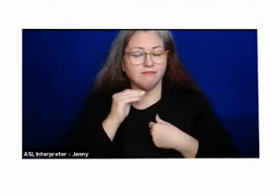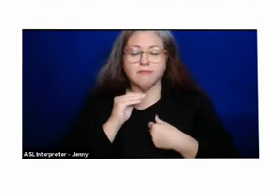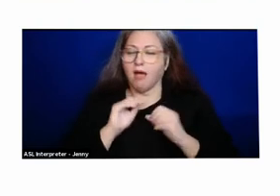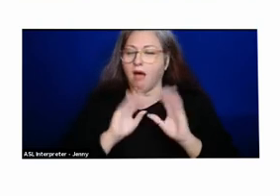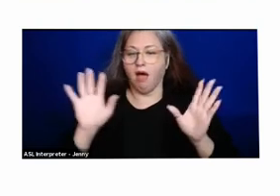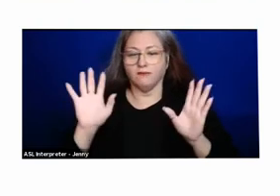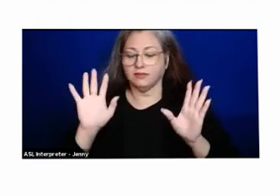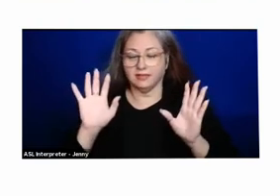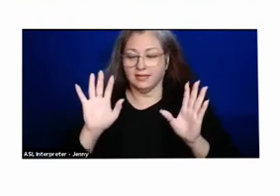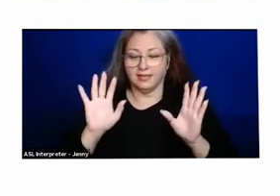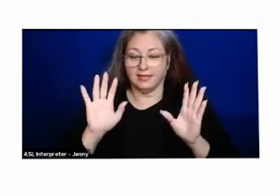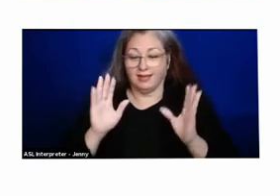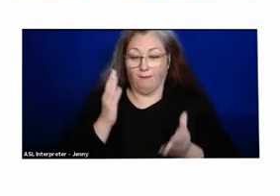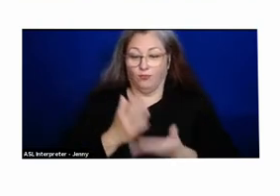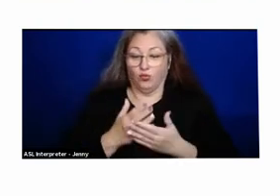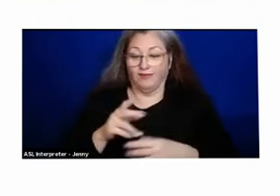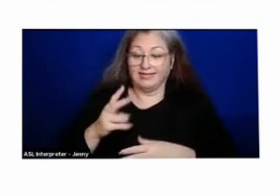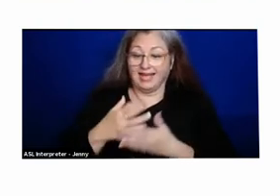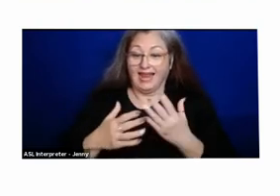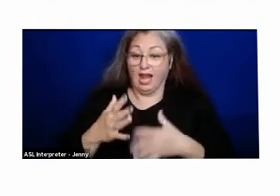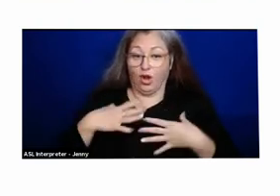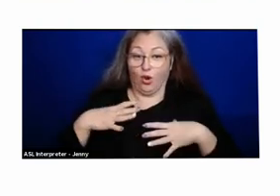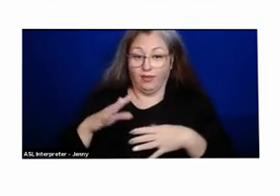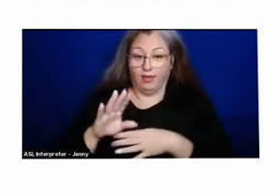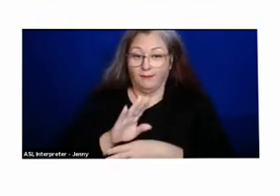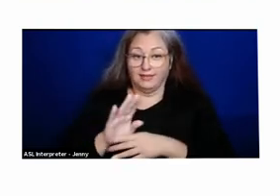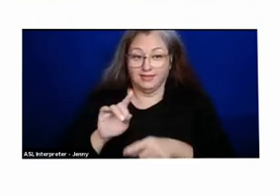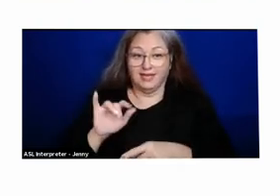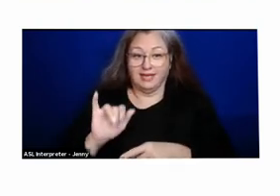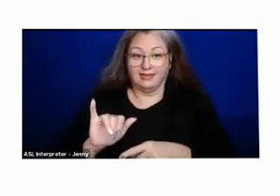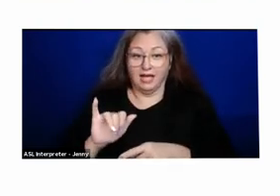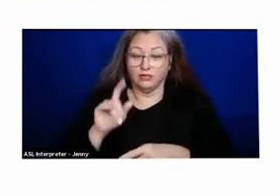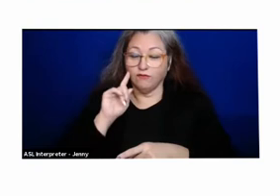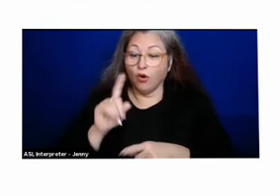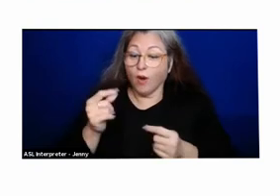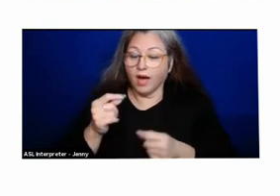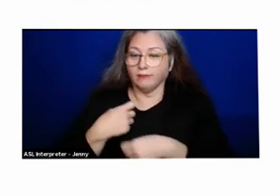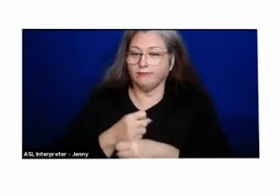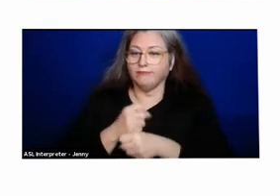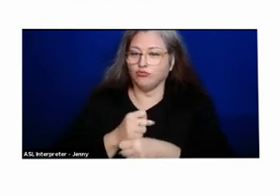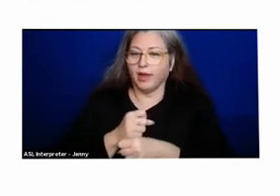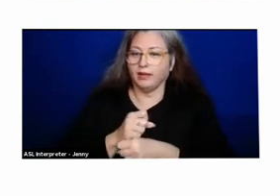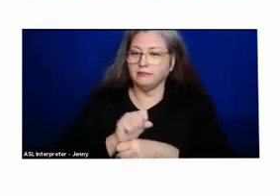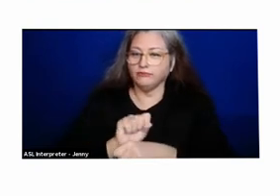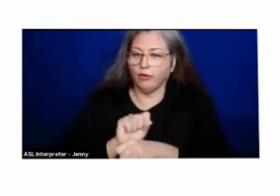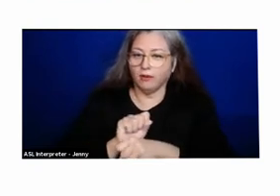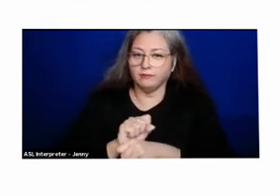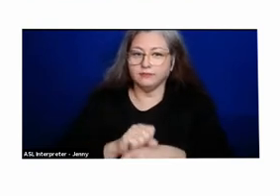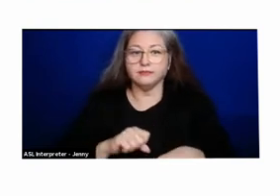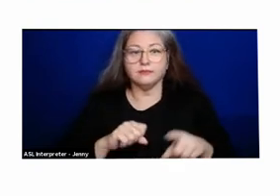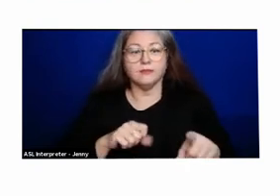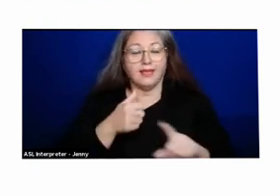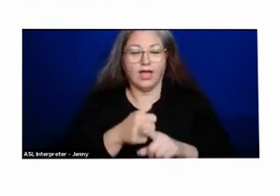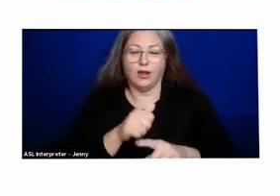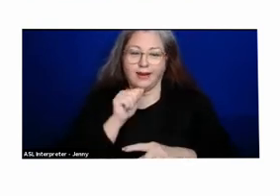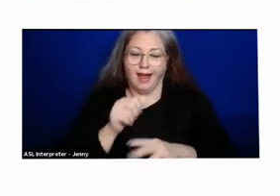that secondhand clothing is an industry that promotes job creation. Ugandans are not being entrepreneurs